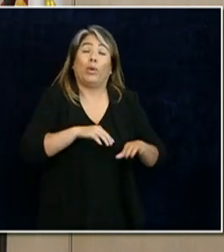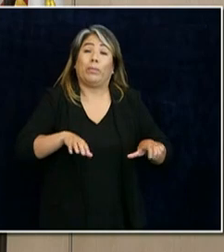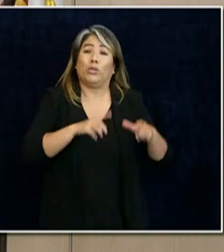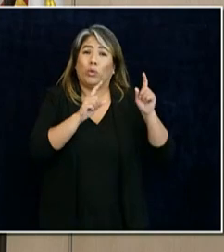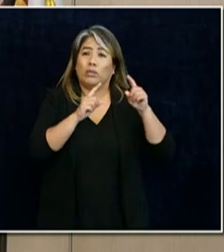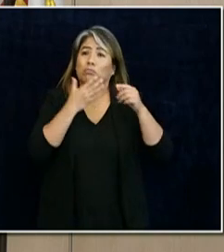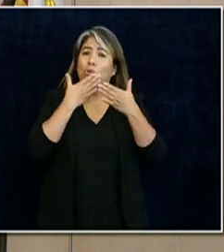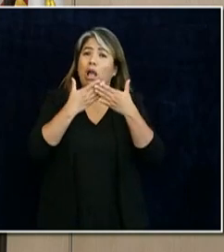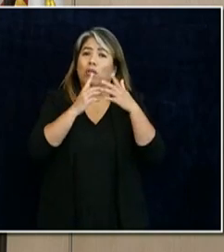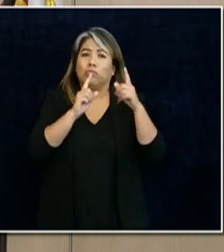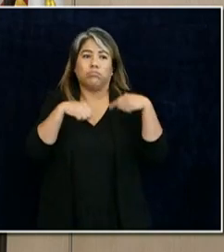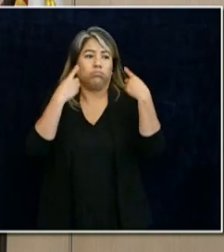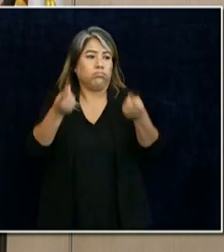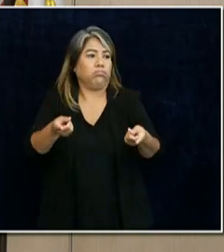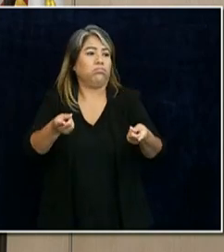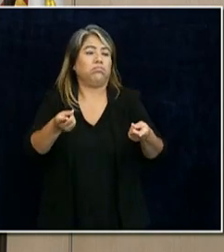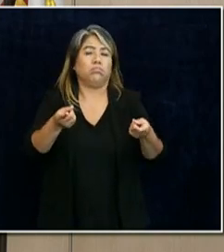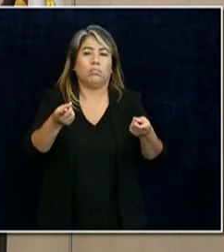for the past